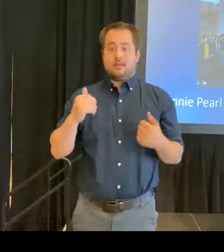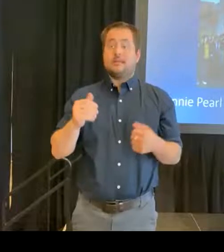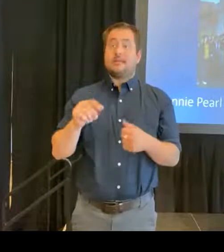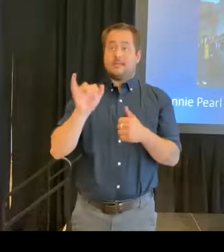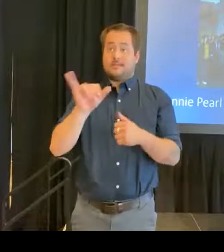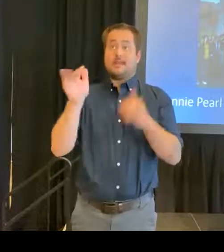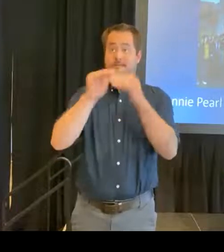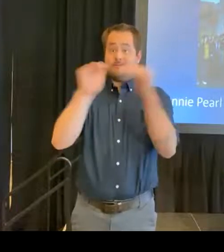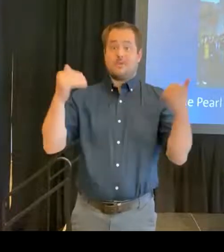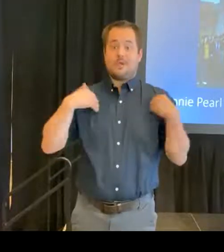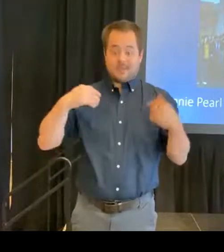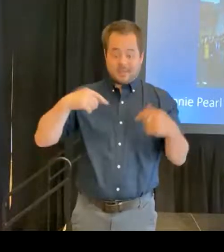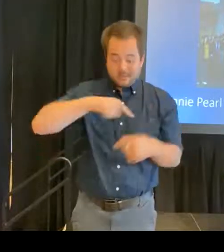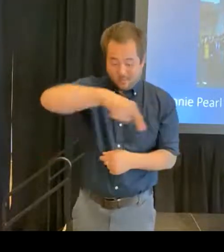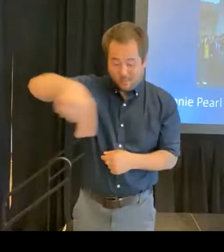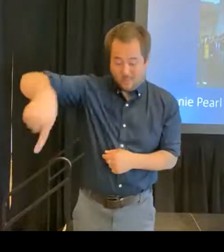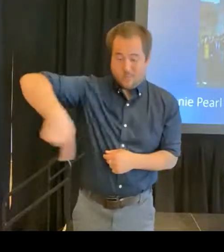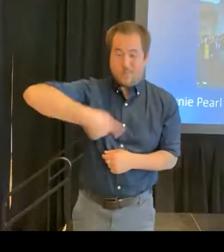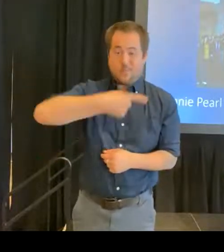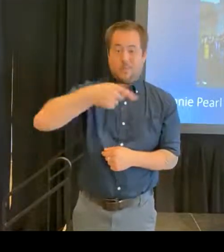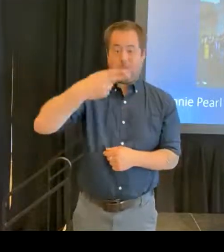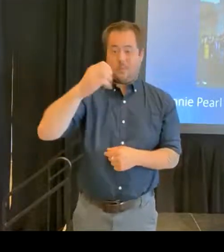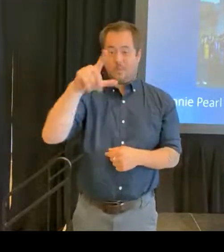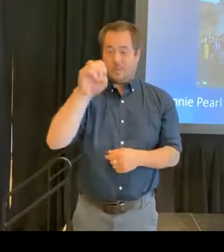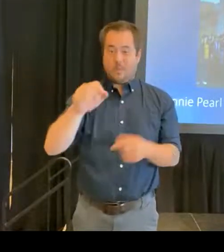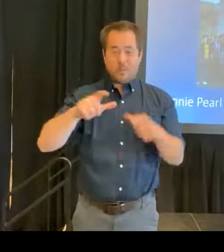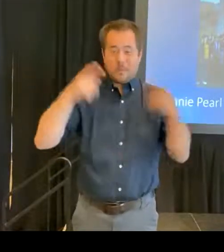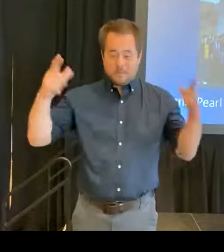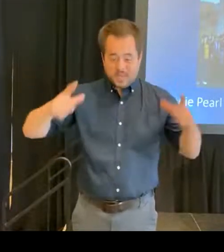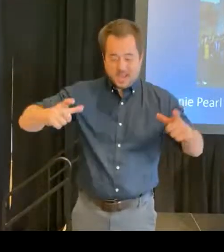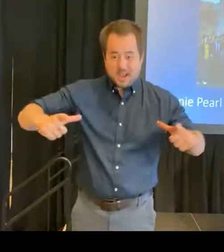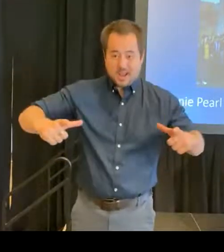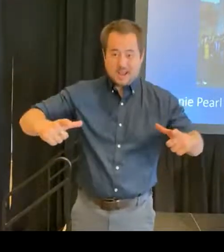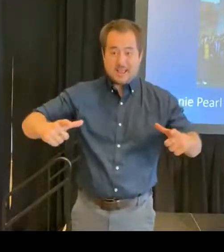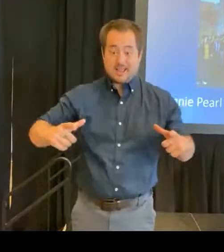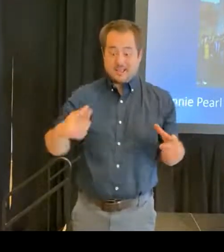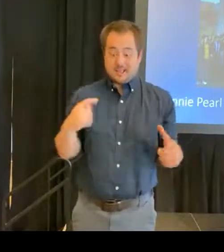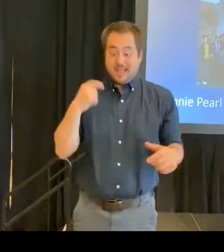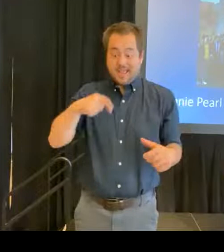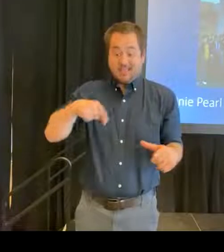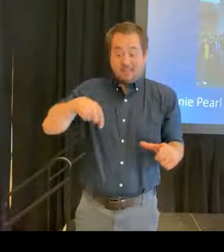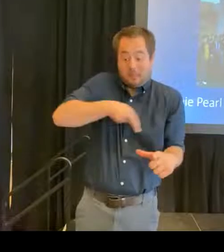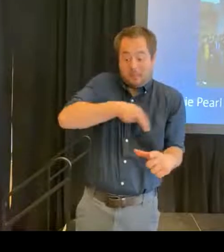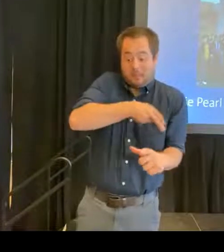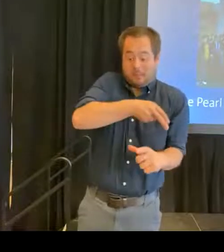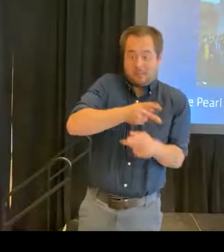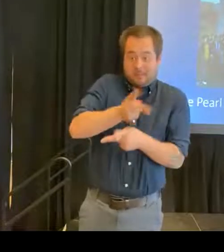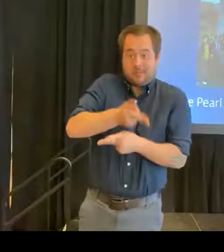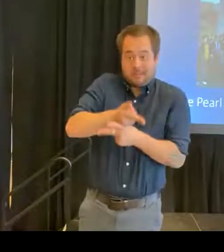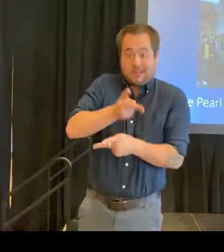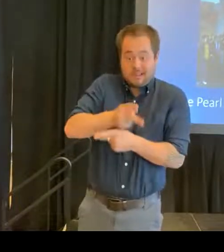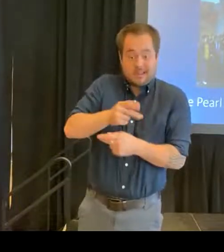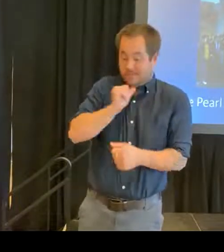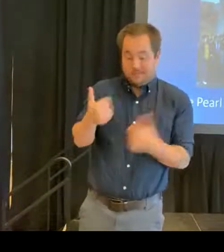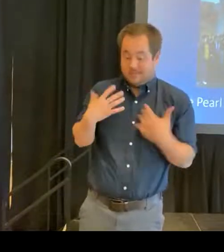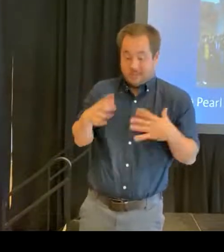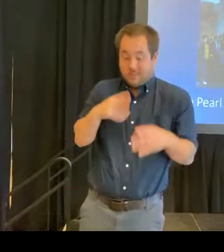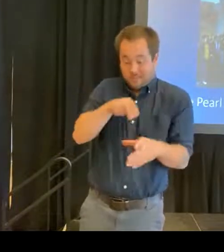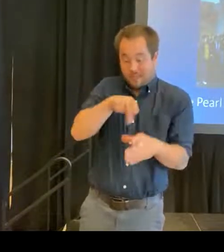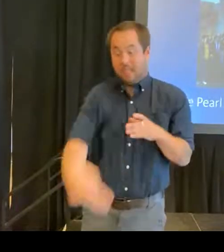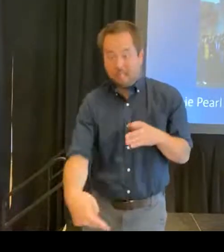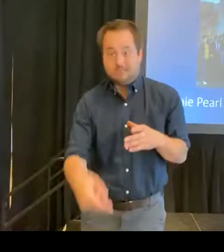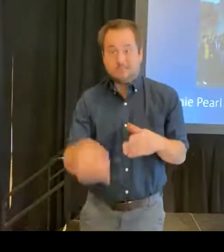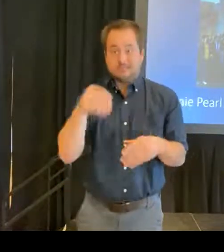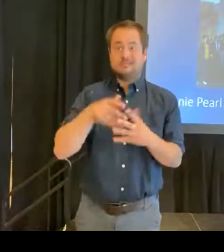the floor. Upstairs, we had this big hole, and we had to be careful to walk around and not miss the hole.